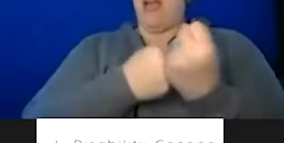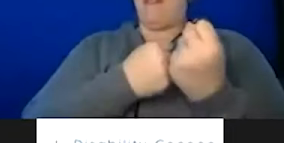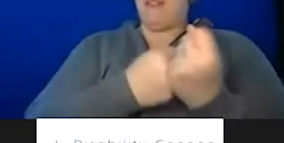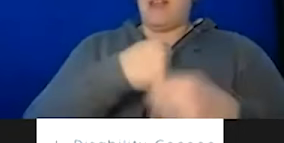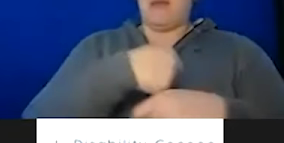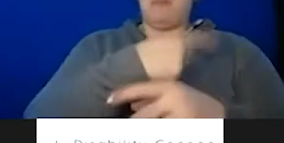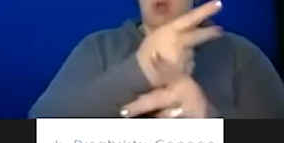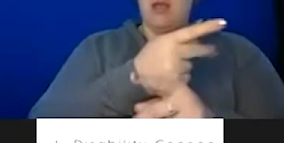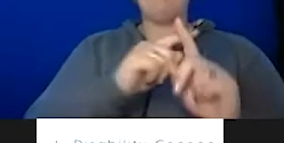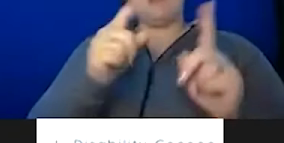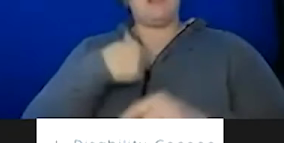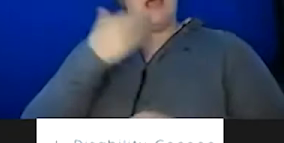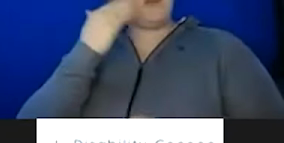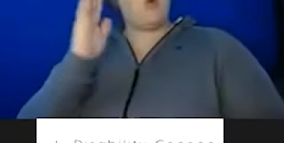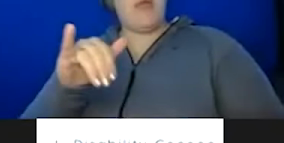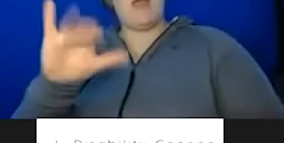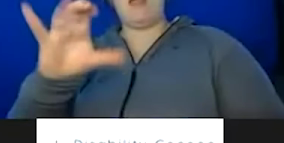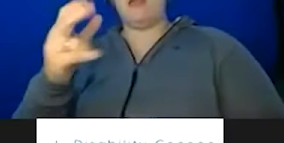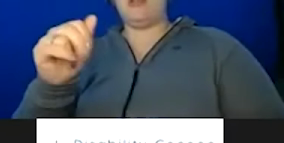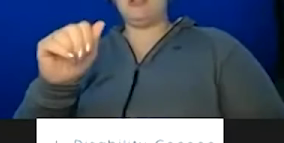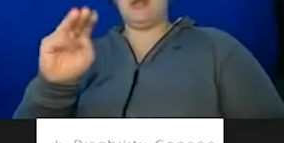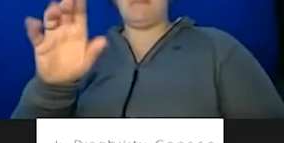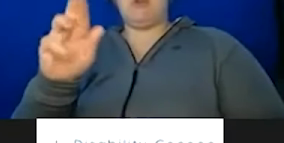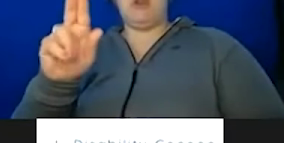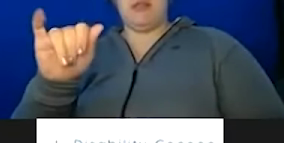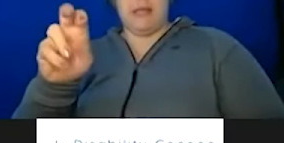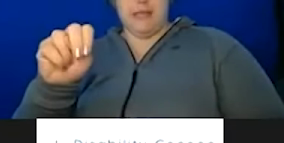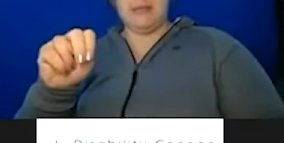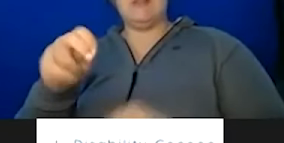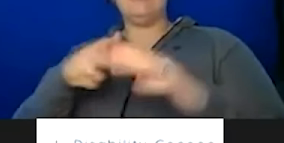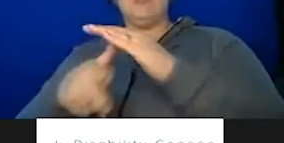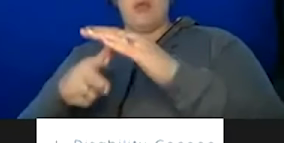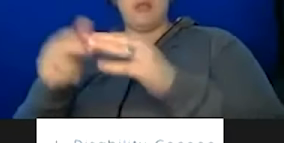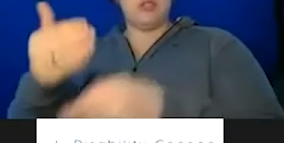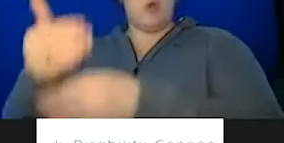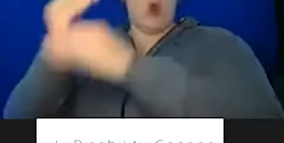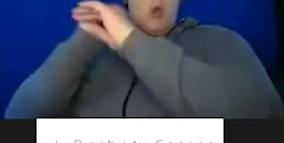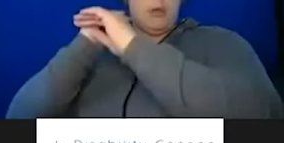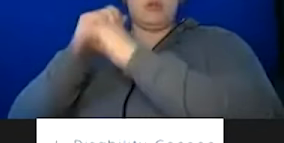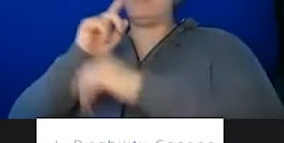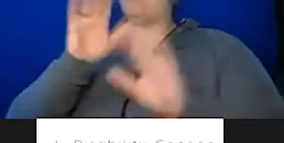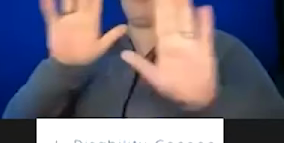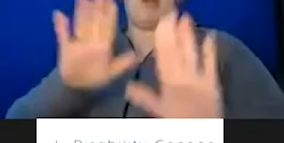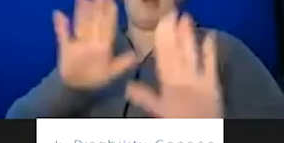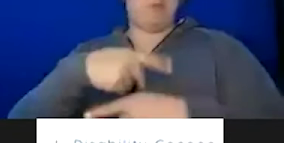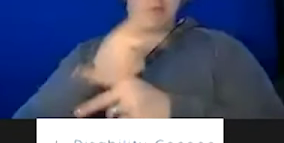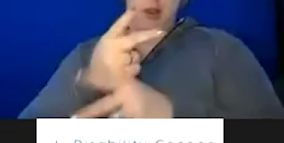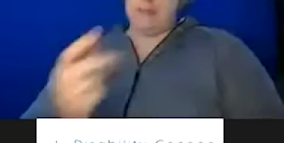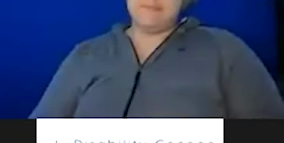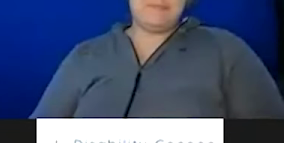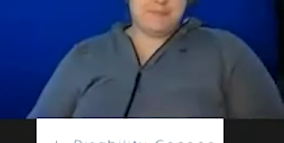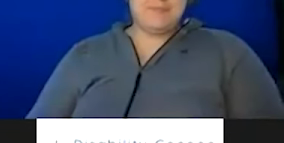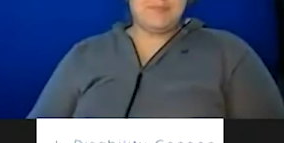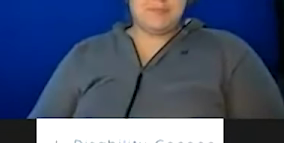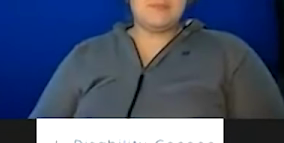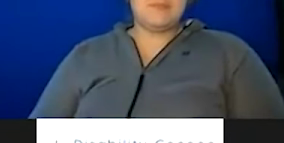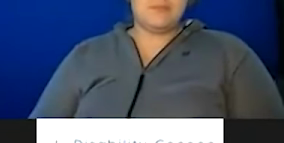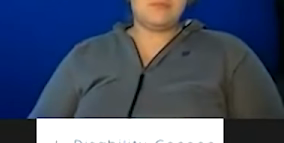that the Chamberlain garage door opener is a really great product. And cost on the garage door